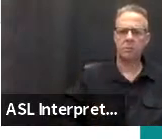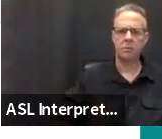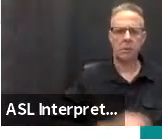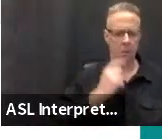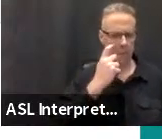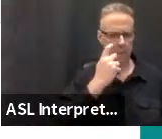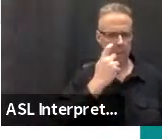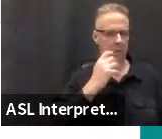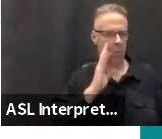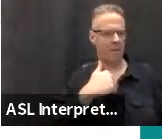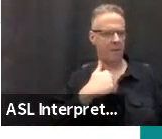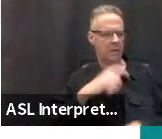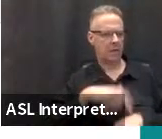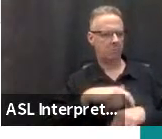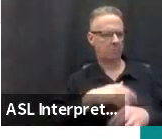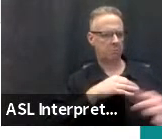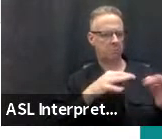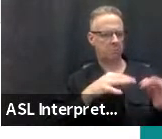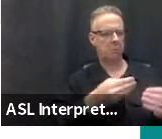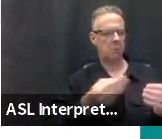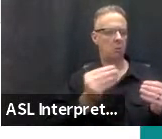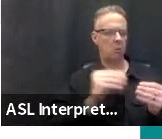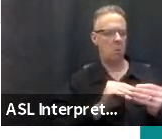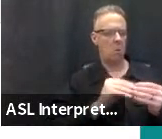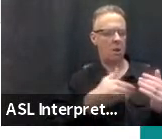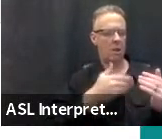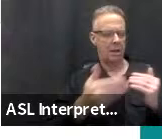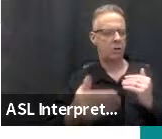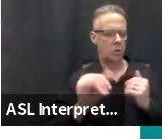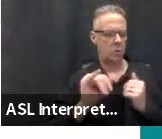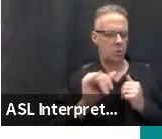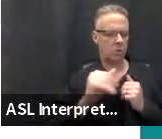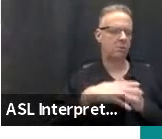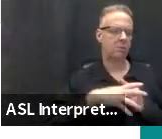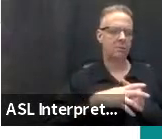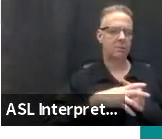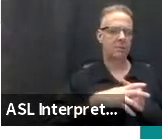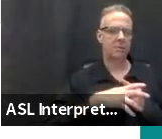we'll have time to dive into this issue also a little bit later. So maybe just